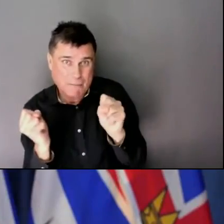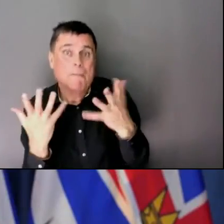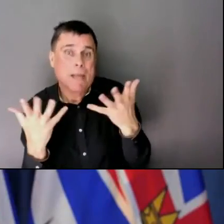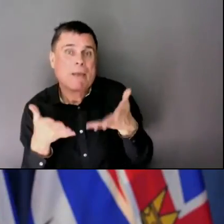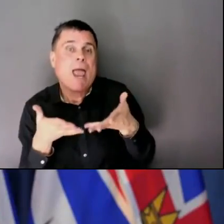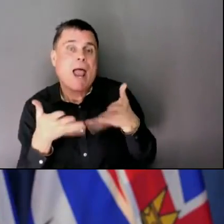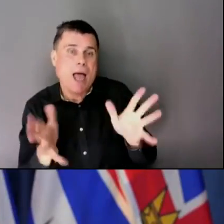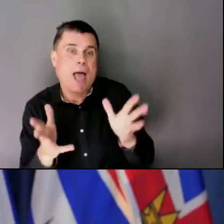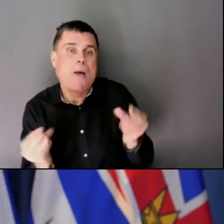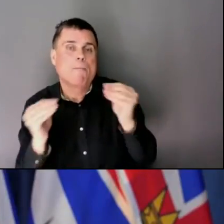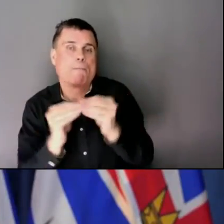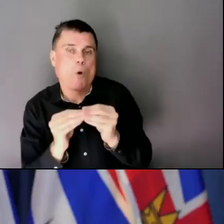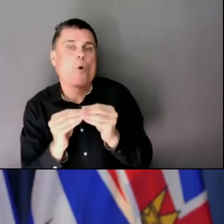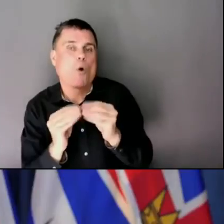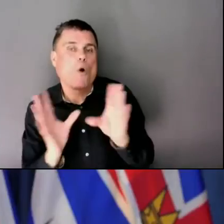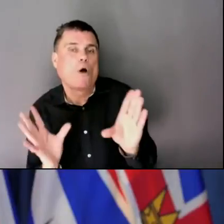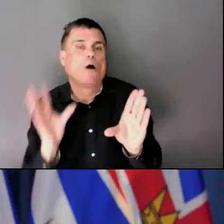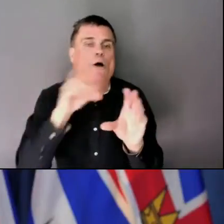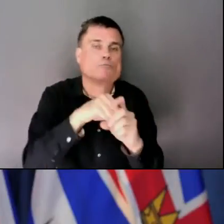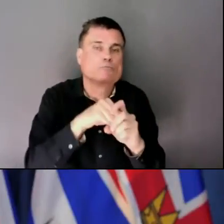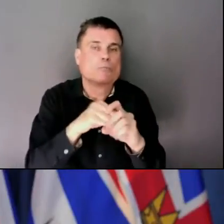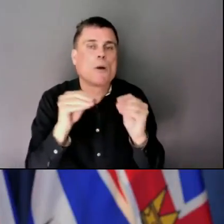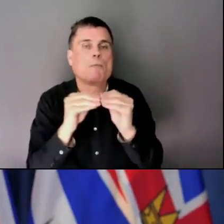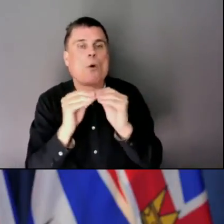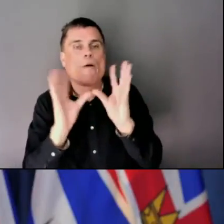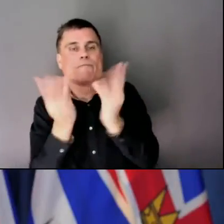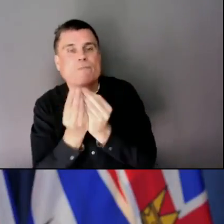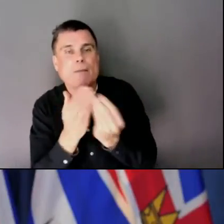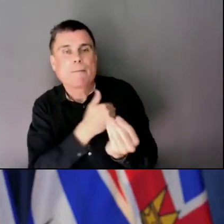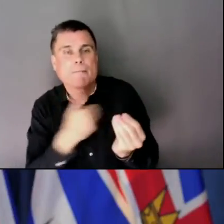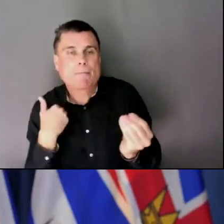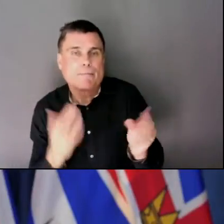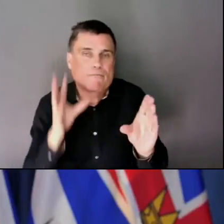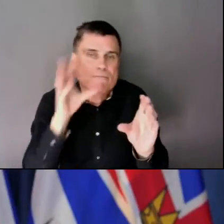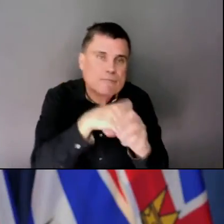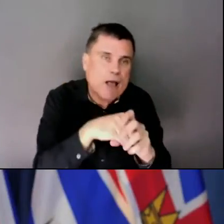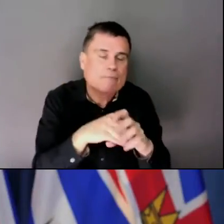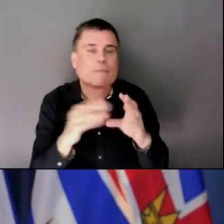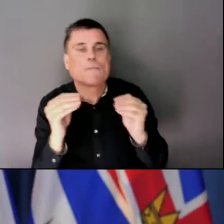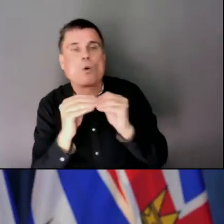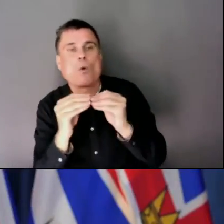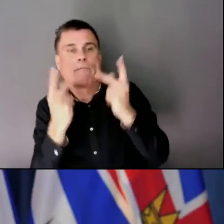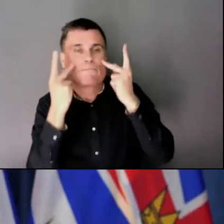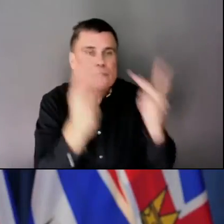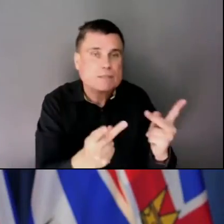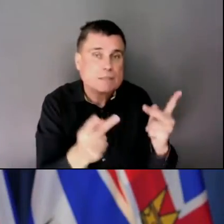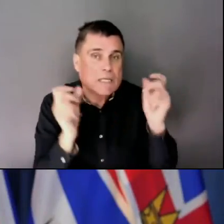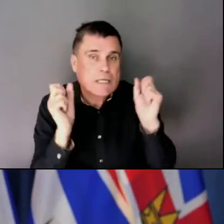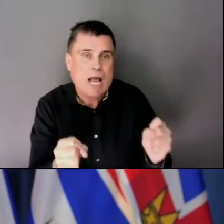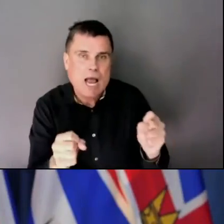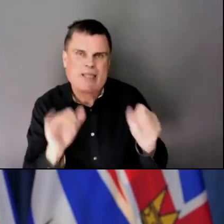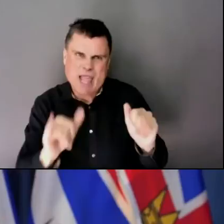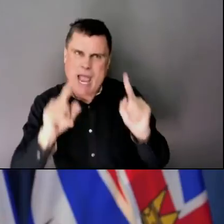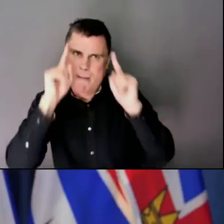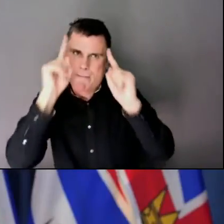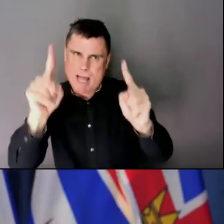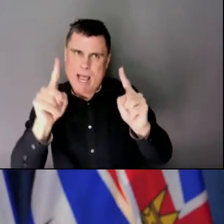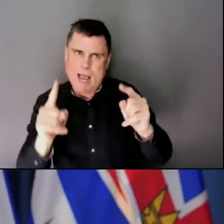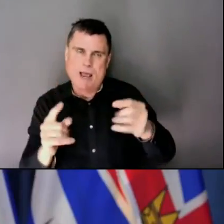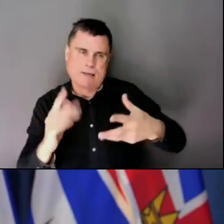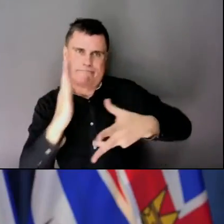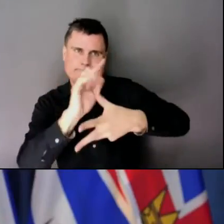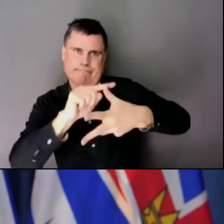more visits from family members and loved ones and friends. So that's the whole purpose of the immunization plan, and the fact that